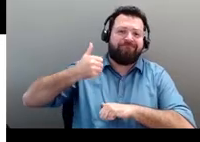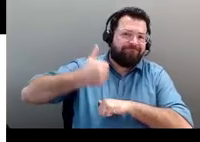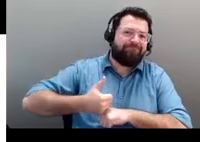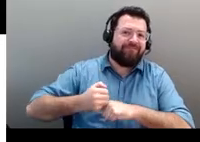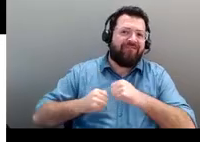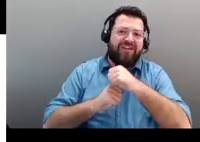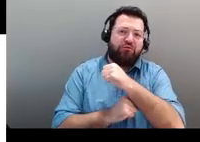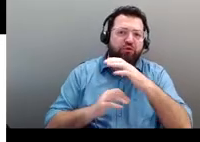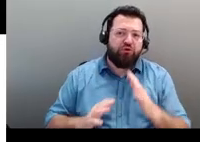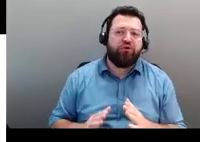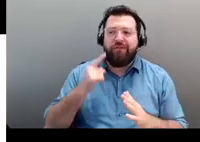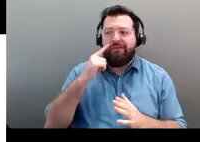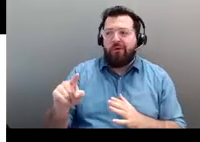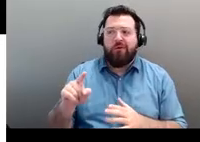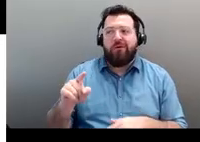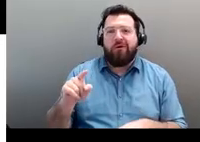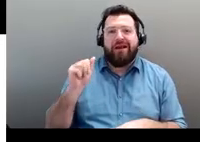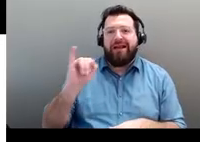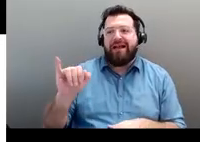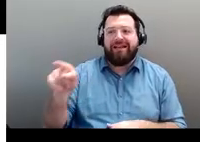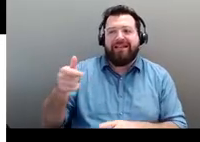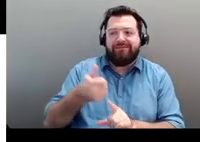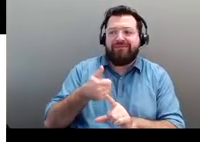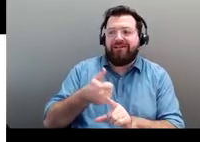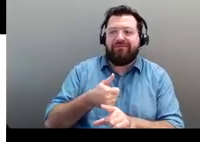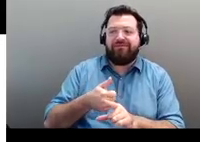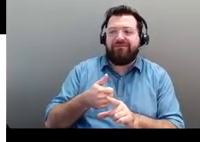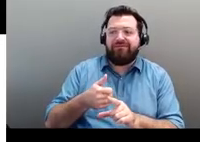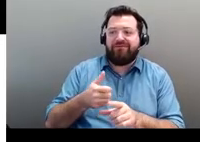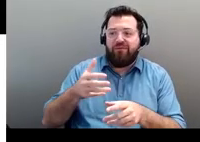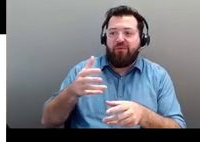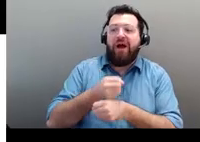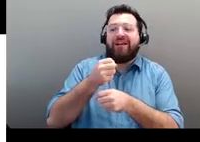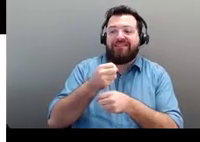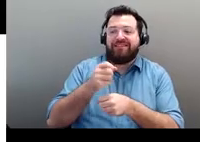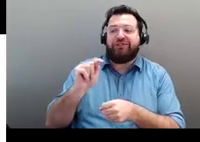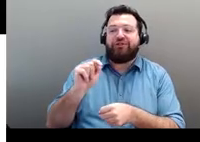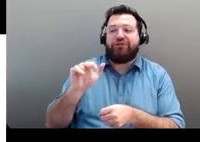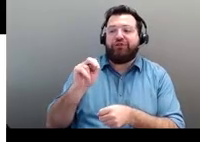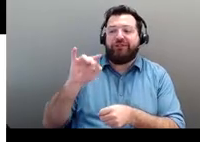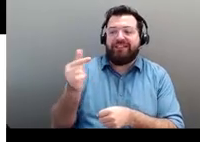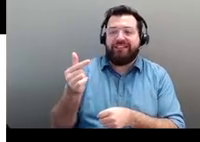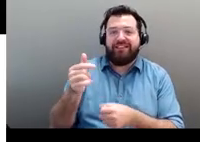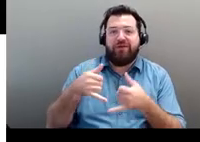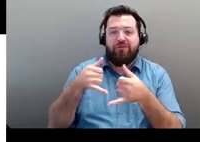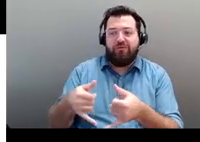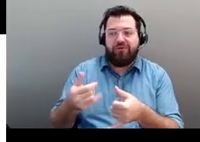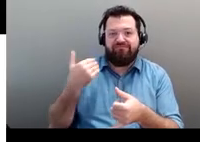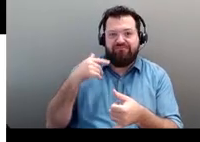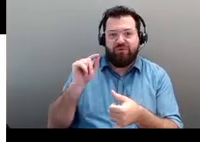again in deep learning and neural networks. He did win the Turing Award in 2018, as well as